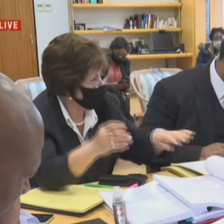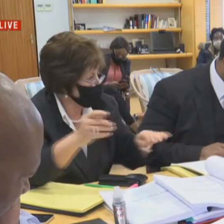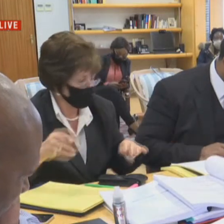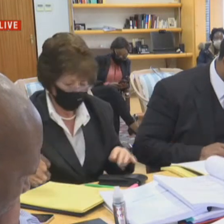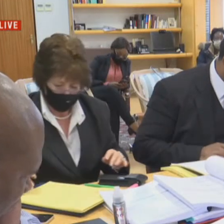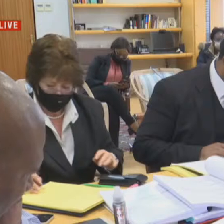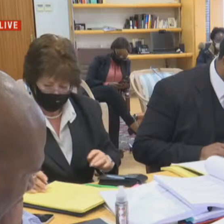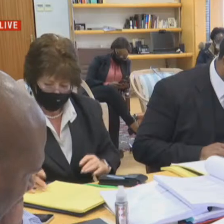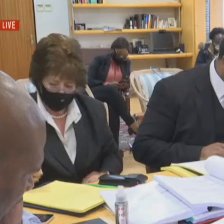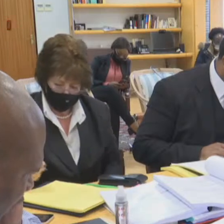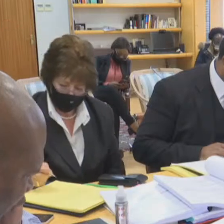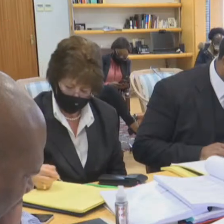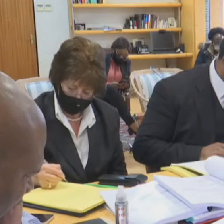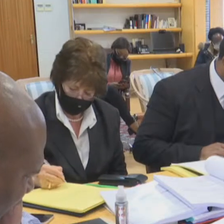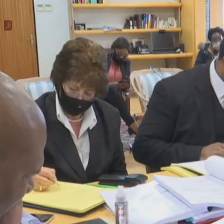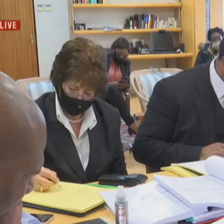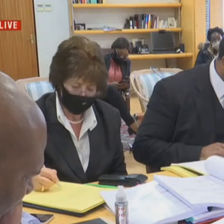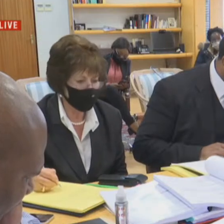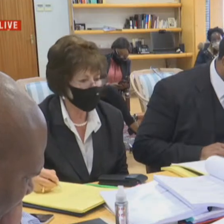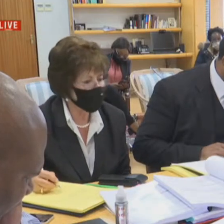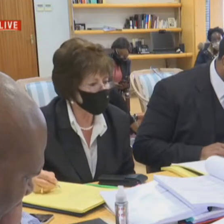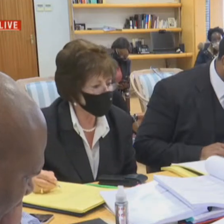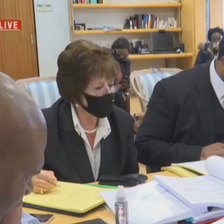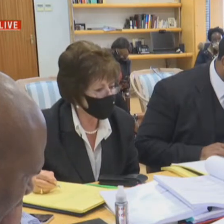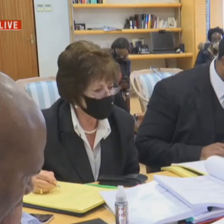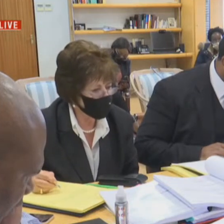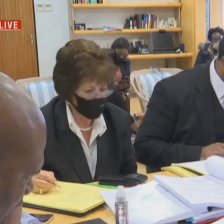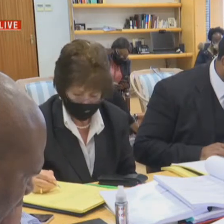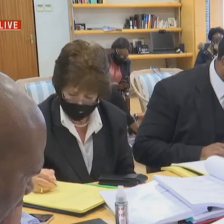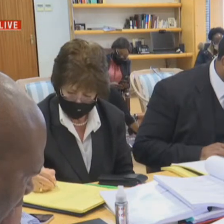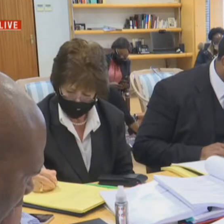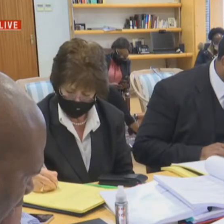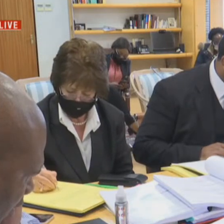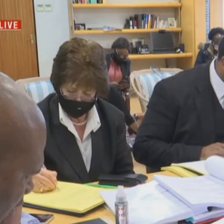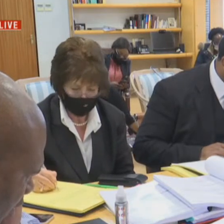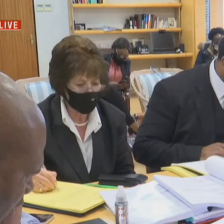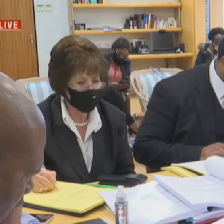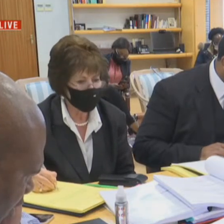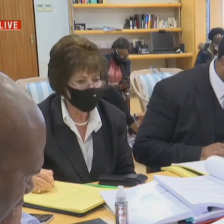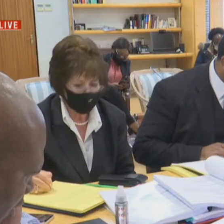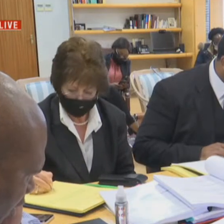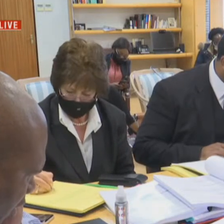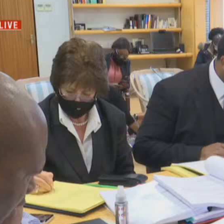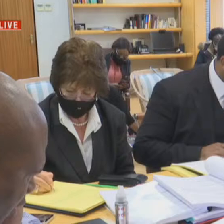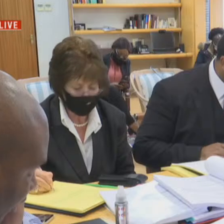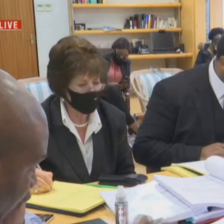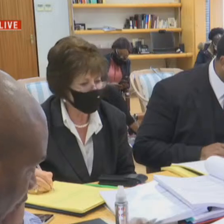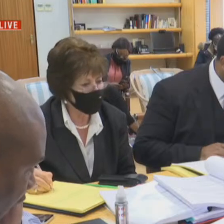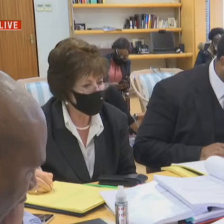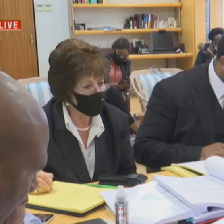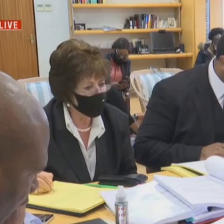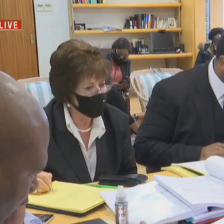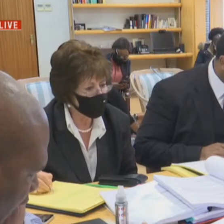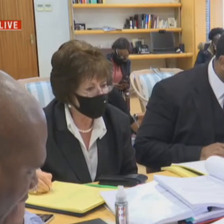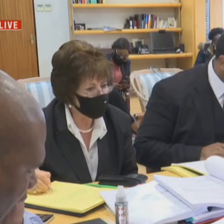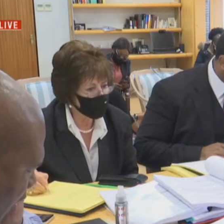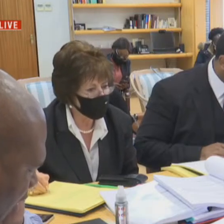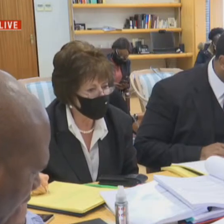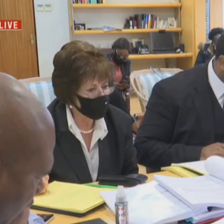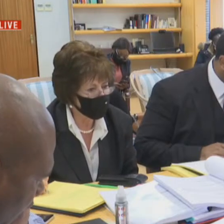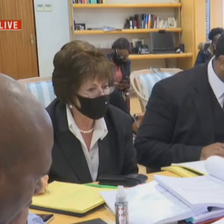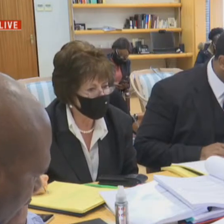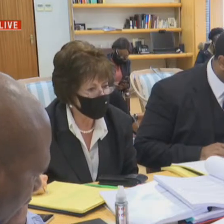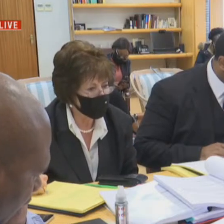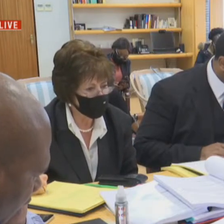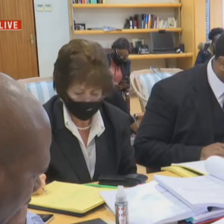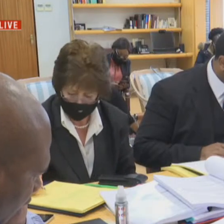correct? Which one are you referring If specifically? you look at the first one on page 26. The top then- one? Yes. Okay.